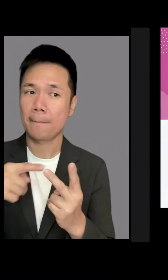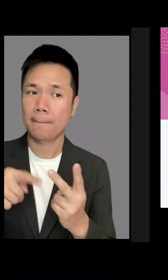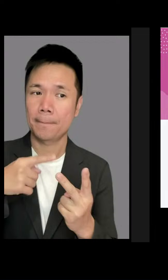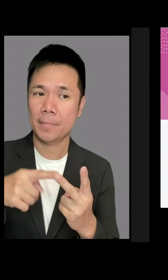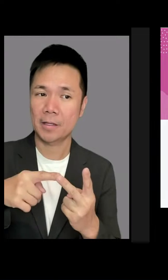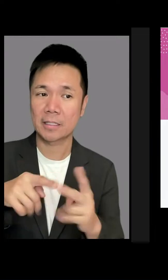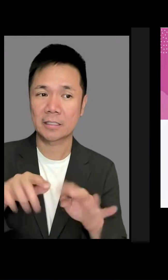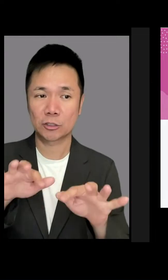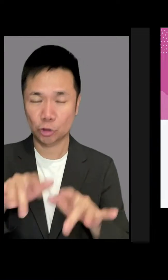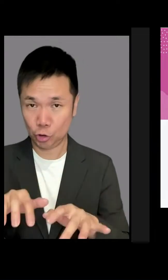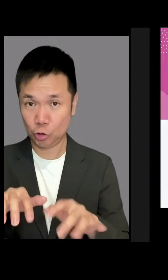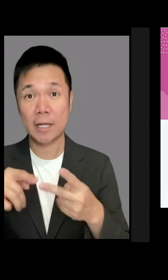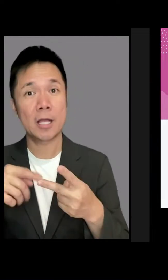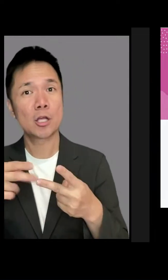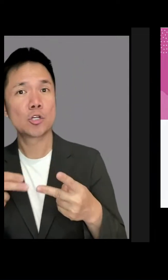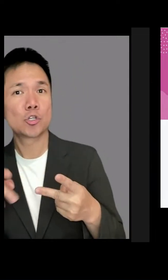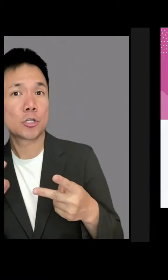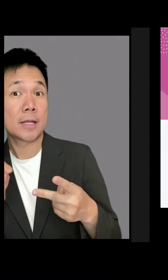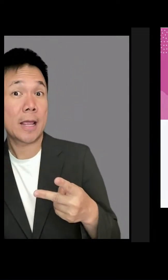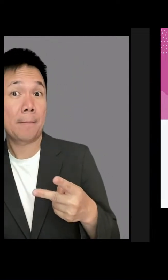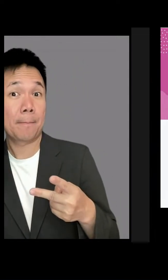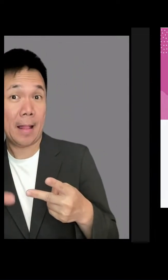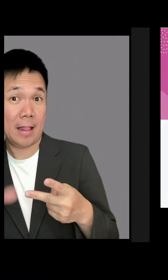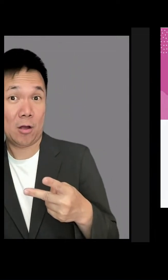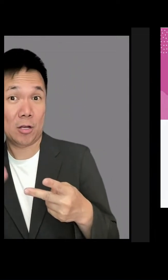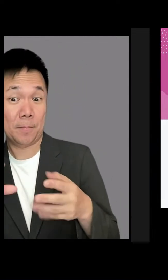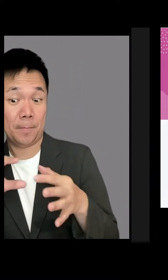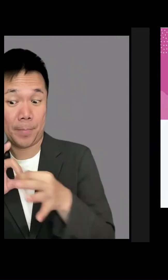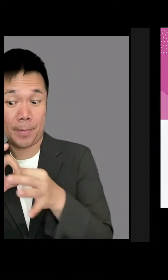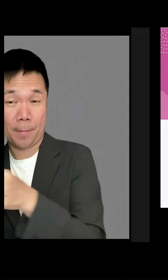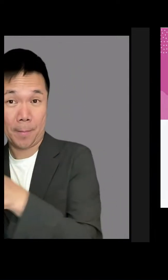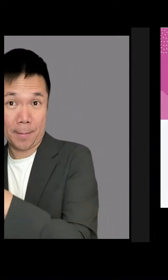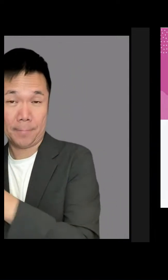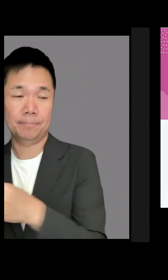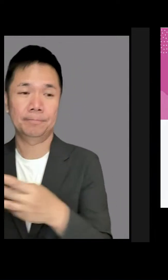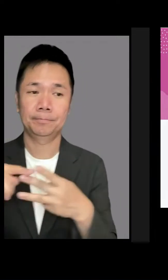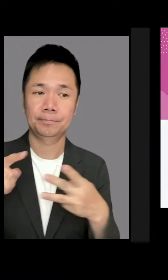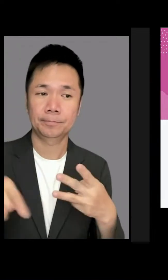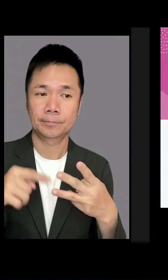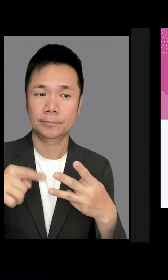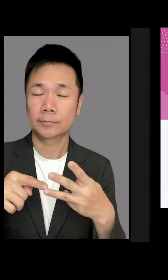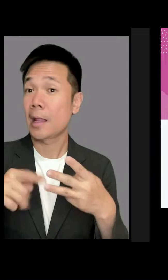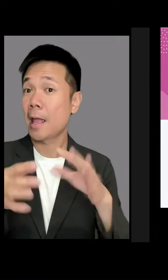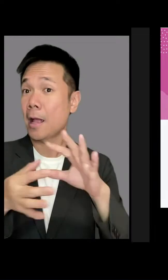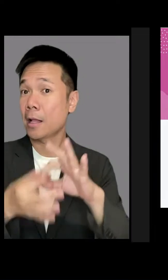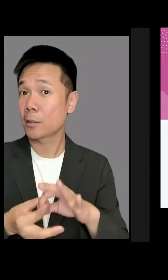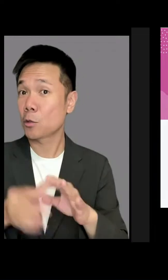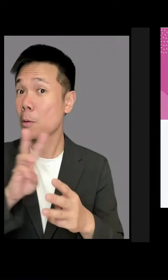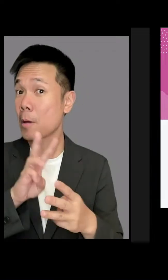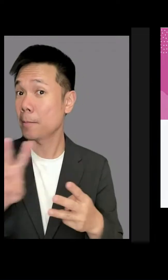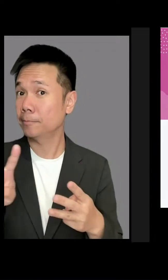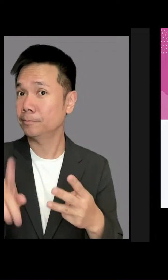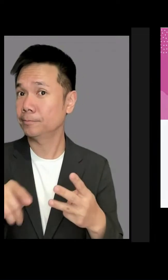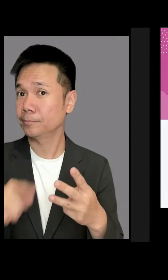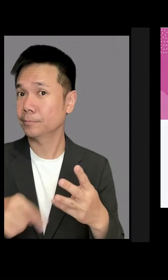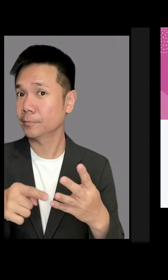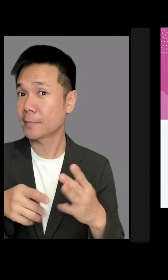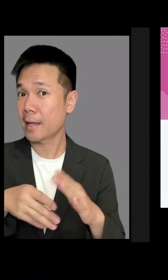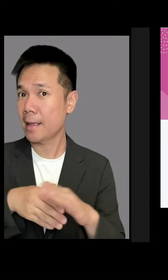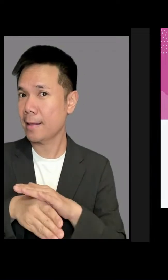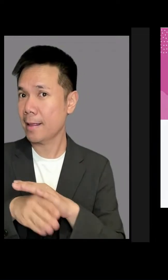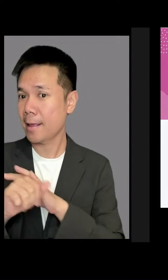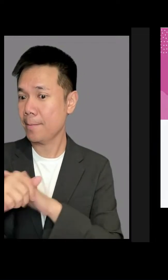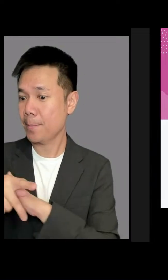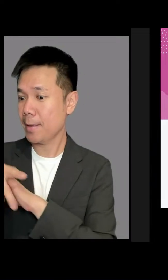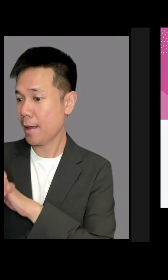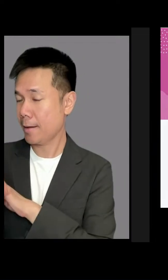and how those get communicated to browsers, and then the accessibility APIs that exist